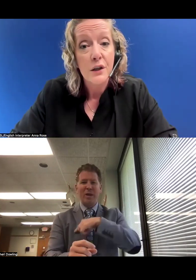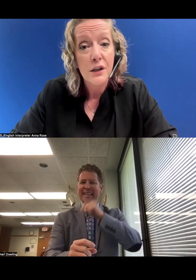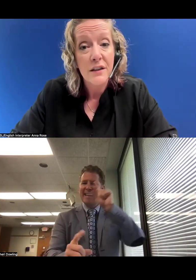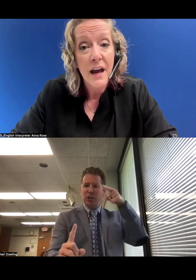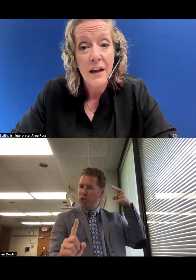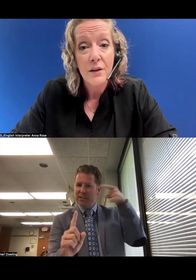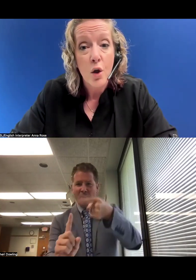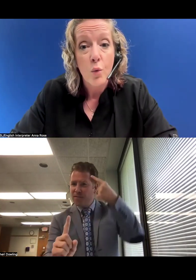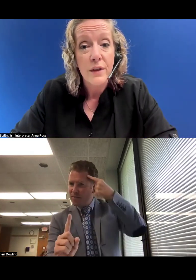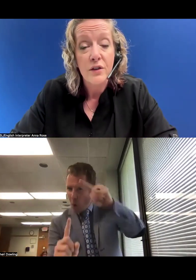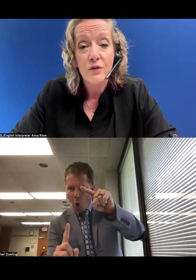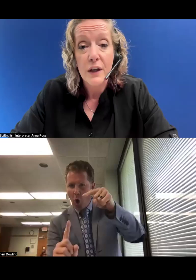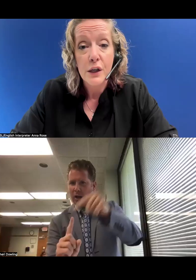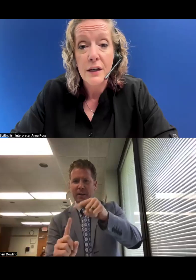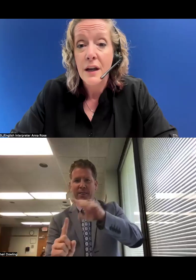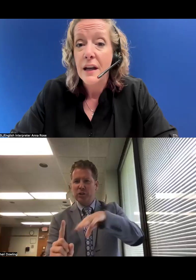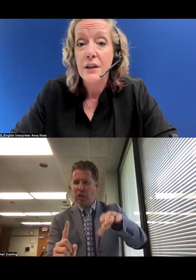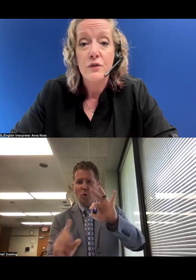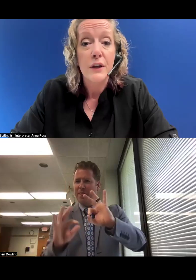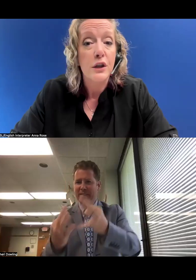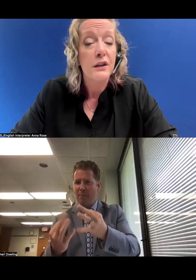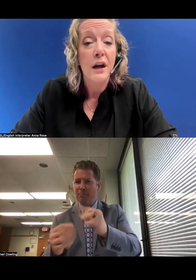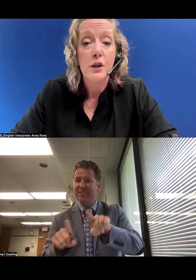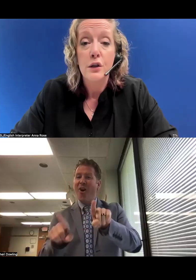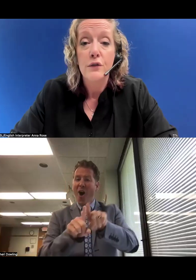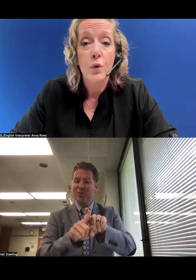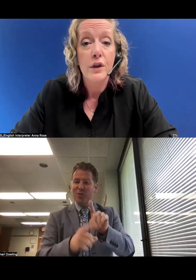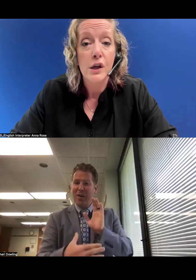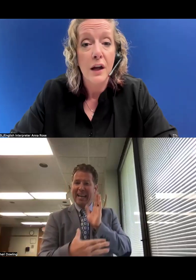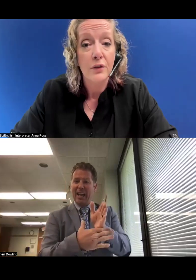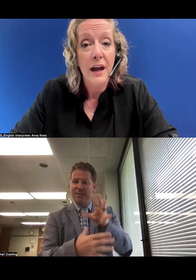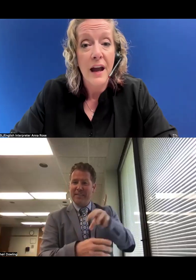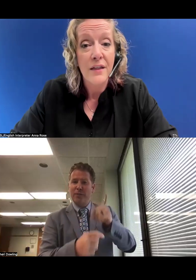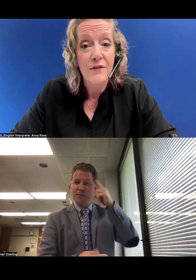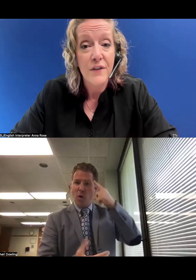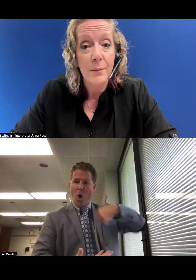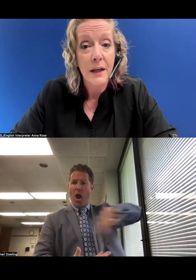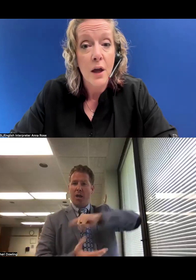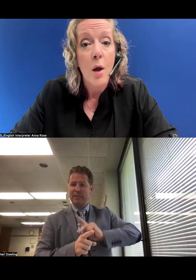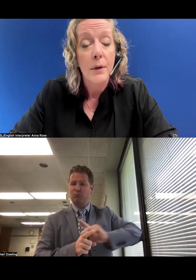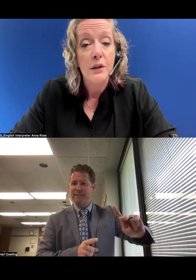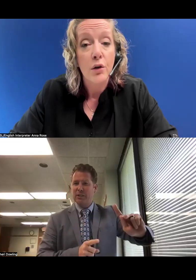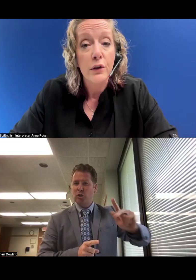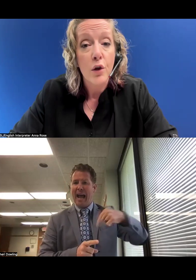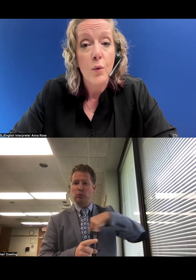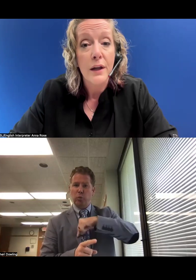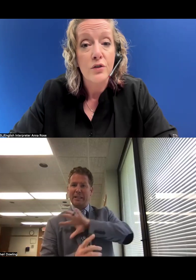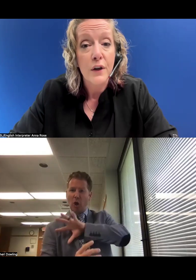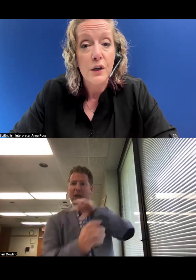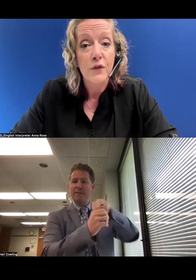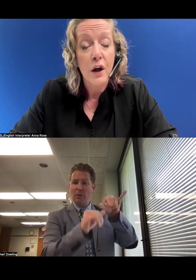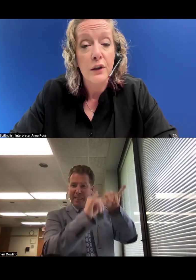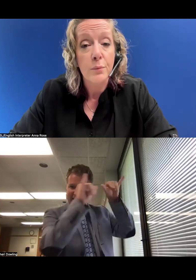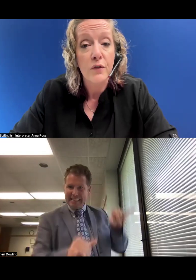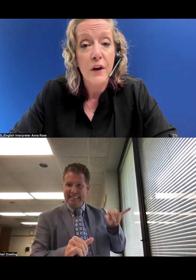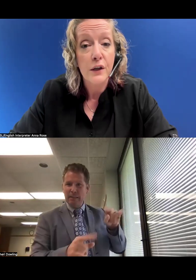In addition to that, with intervention is not just for the child and the family, but it's also